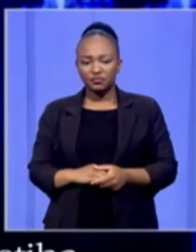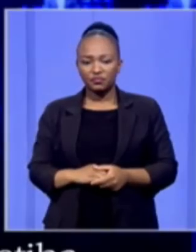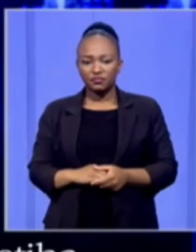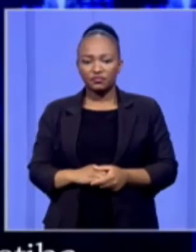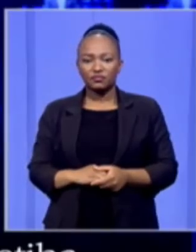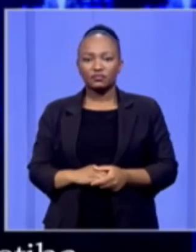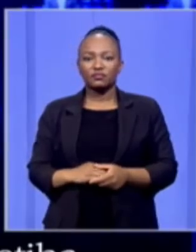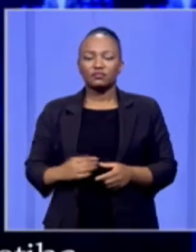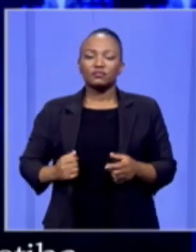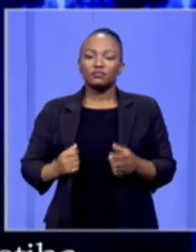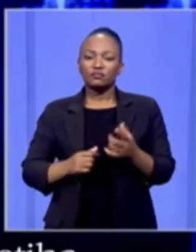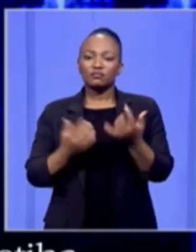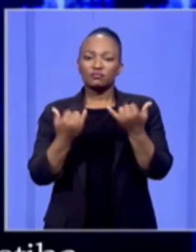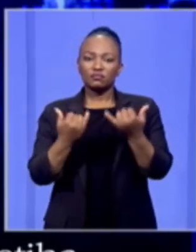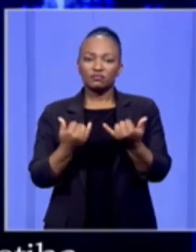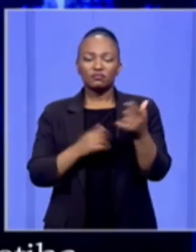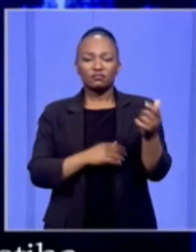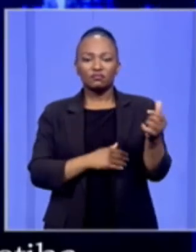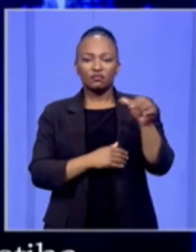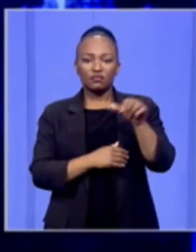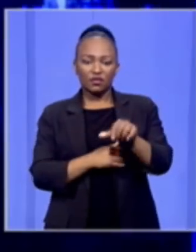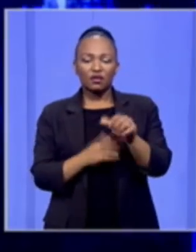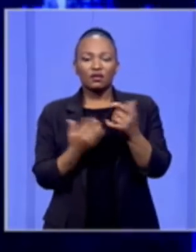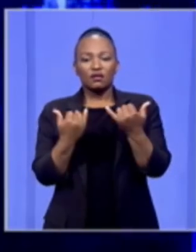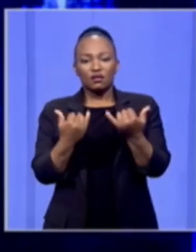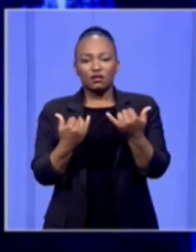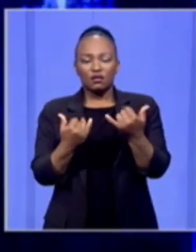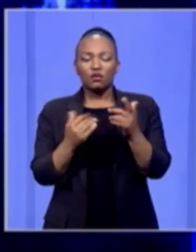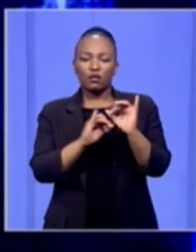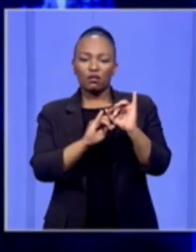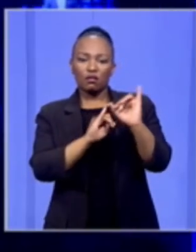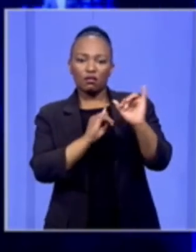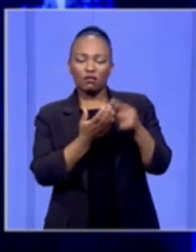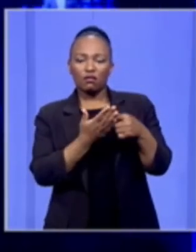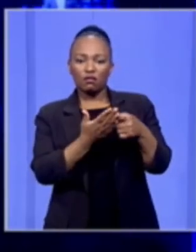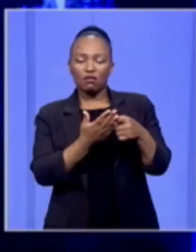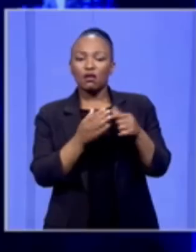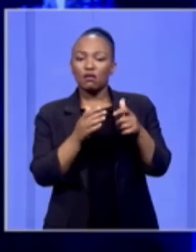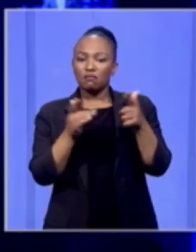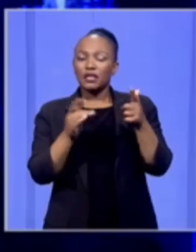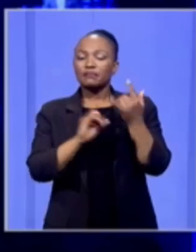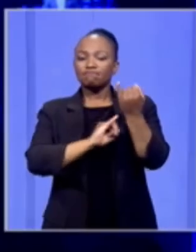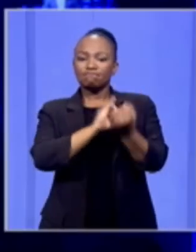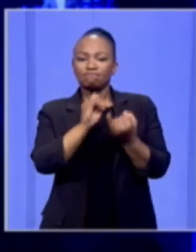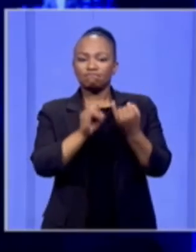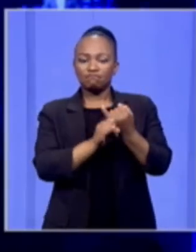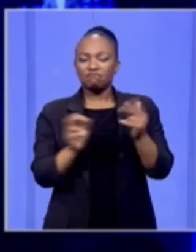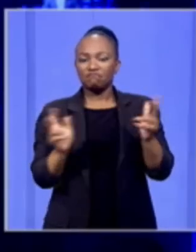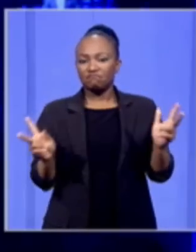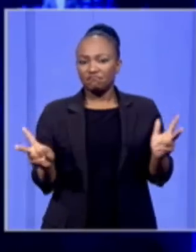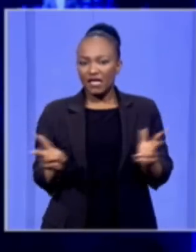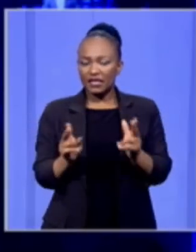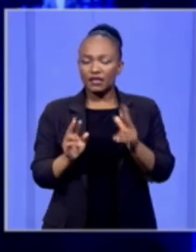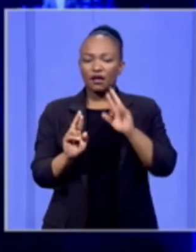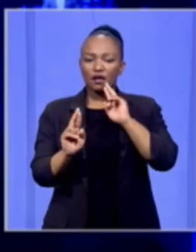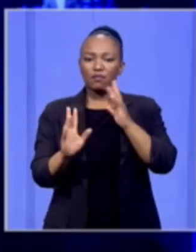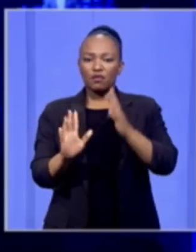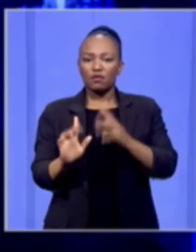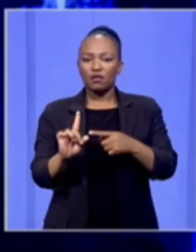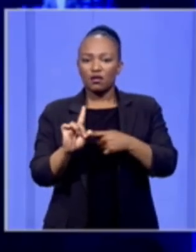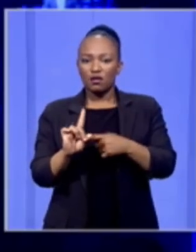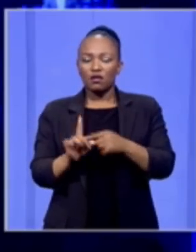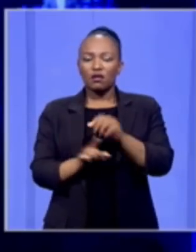Mwe jwale re khutlela ntlhenyane ya rona ya sethatho mo re tlang ho buisana jwalo le mohlophisi ya moholo wa ditaba tsa matjhabeng kwano ho SABC yana le bitso